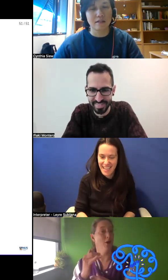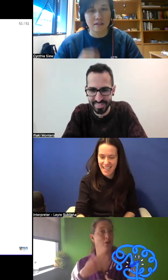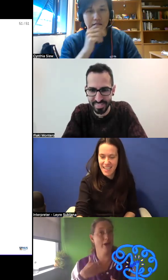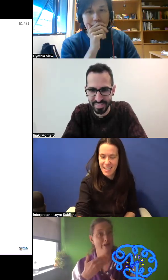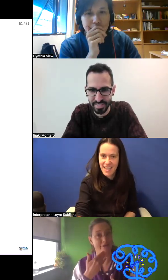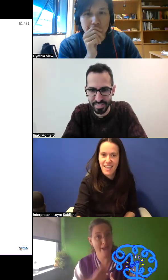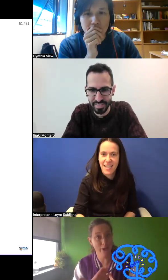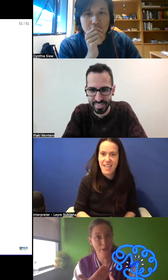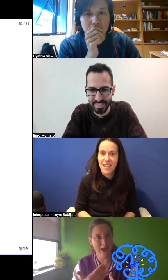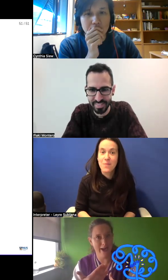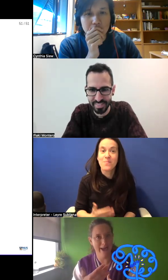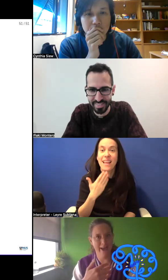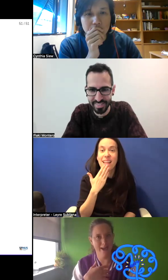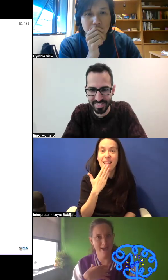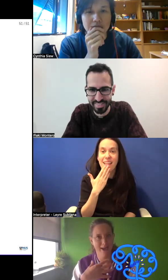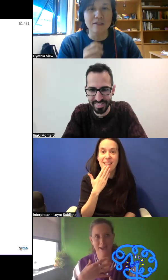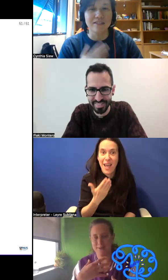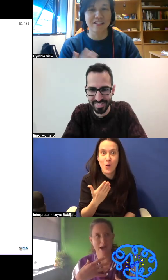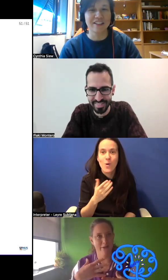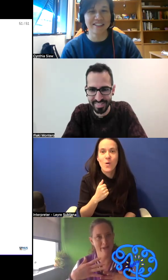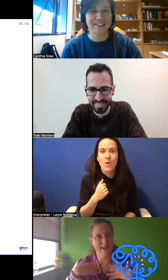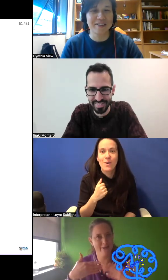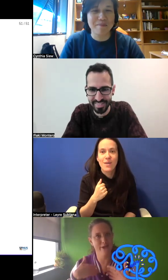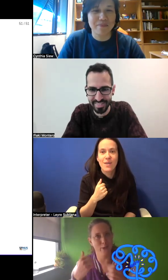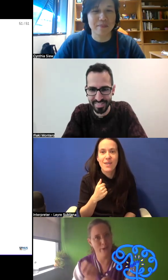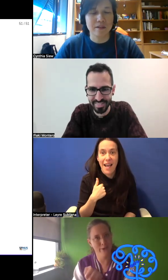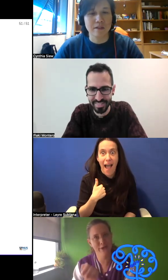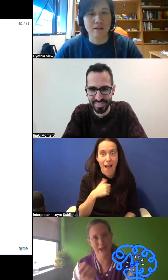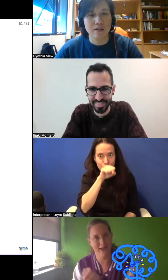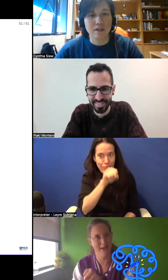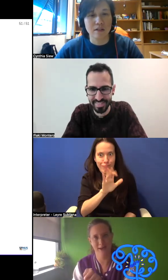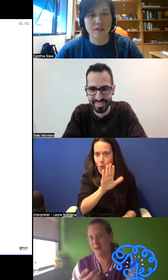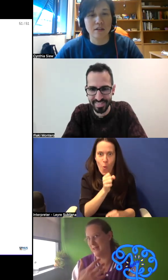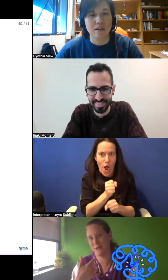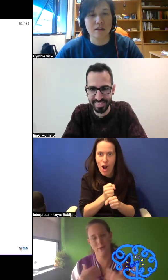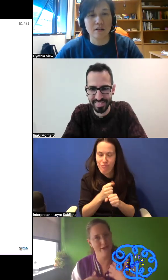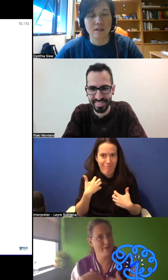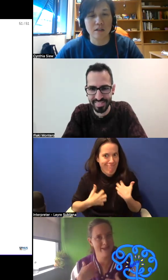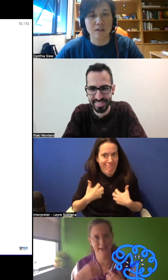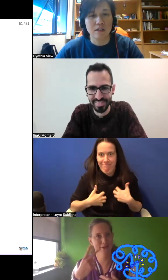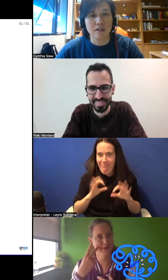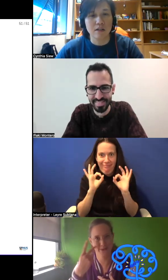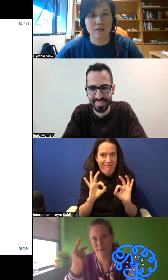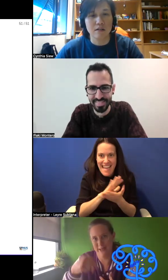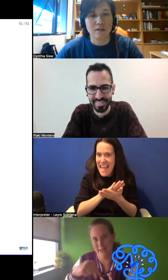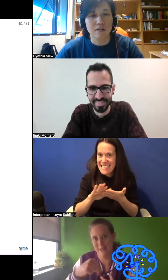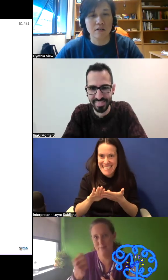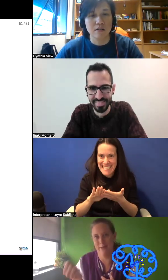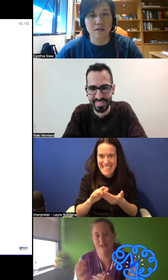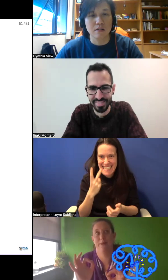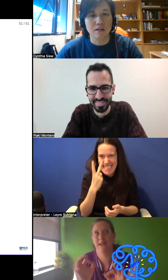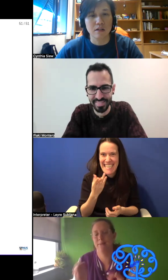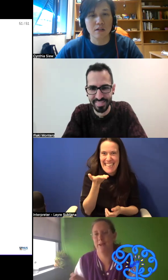Yeah. Oh, thank you. I really love your work, and it's so interesting to see